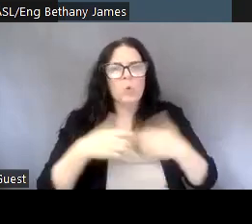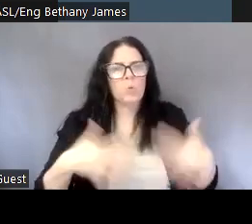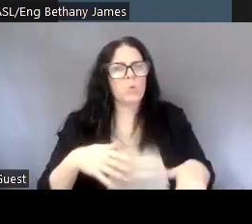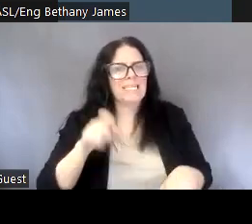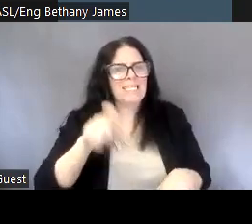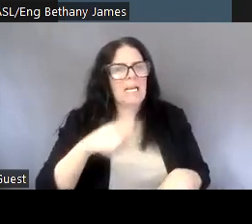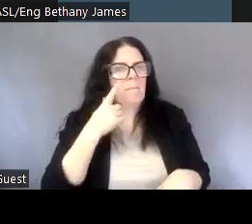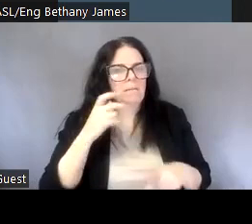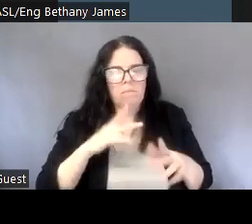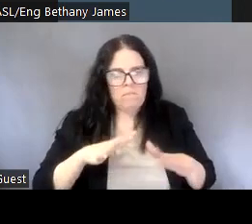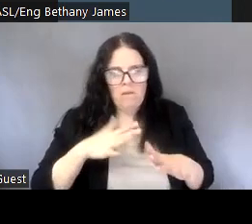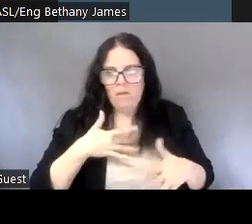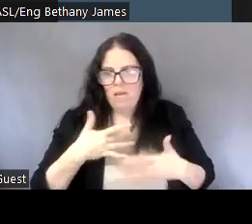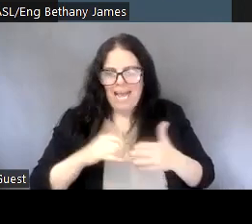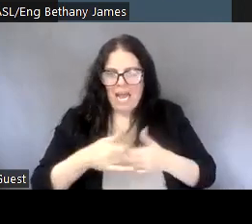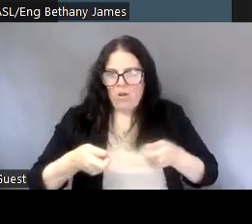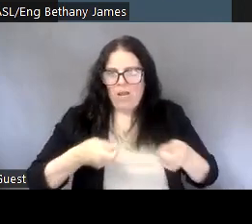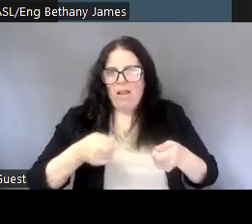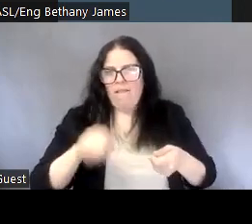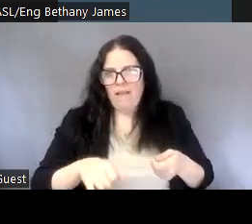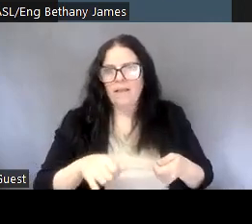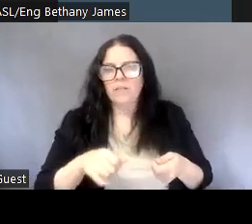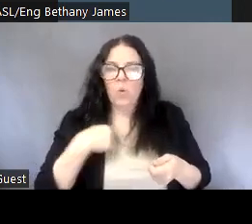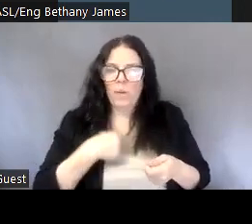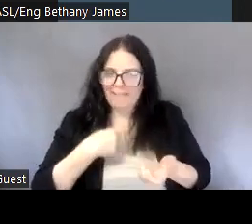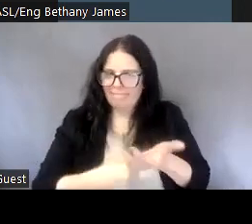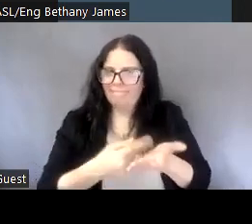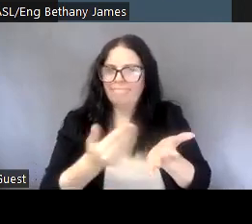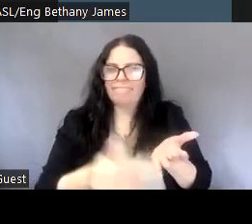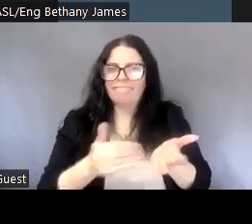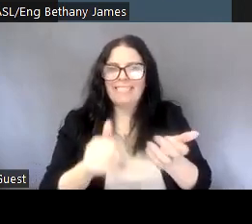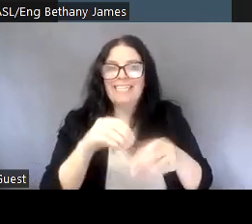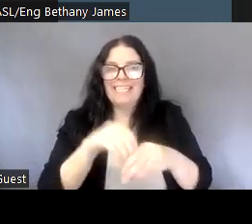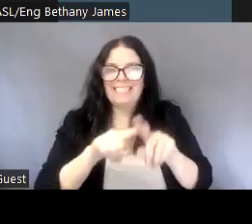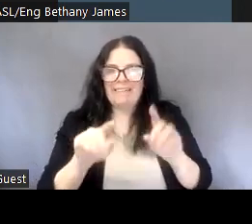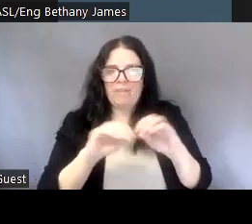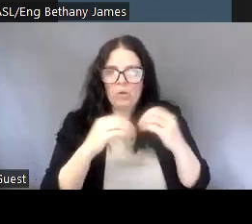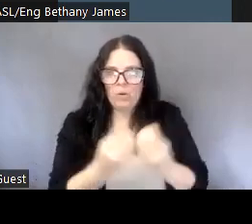and it's something that we're addressing continuously within different